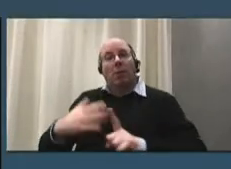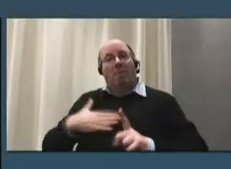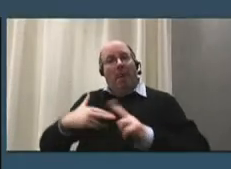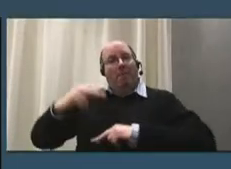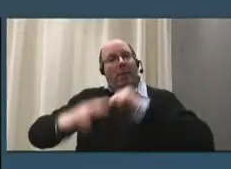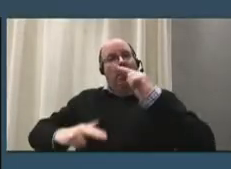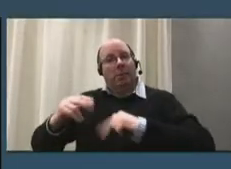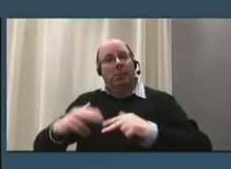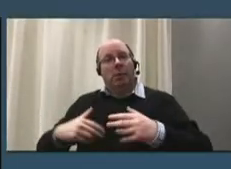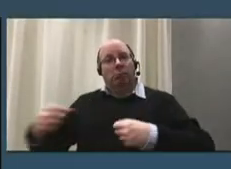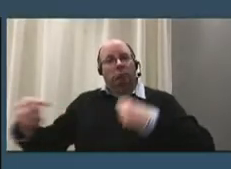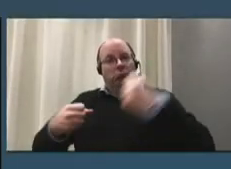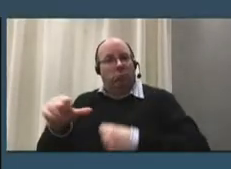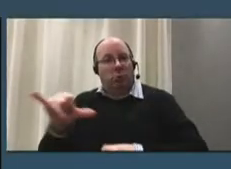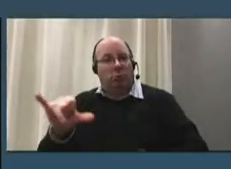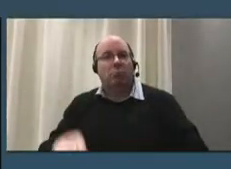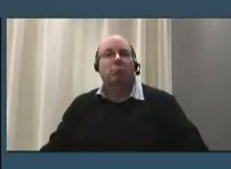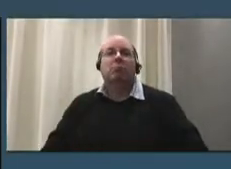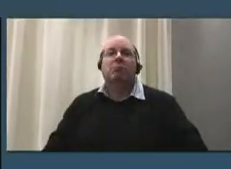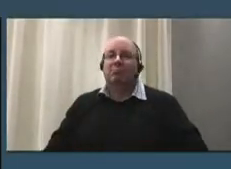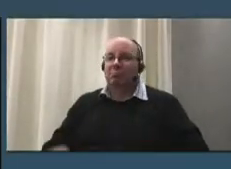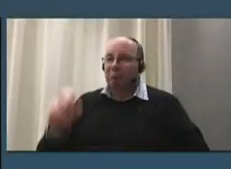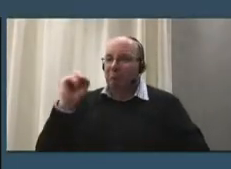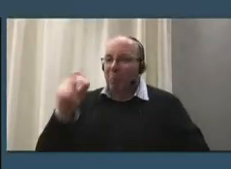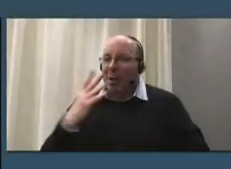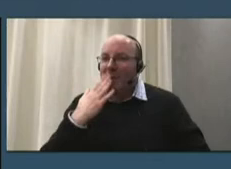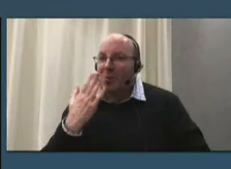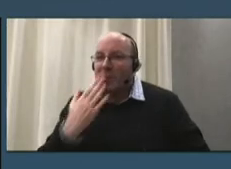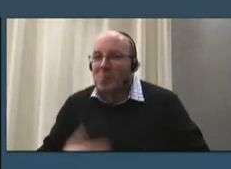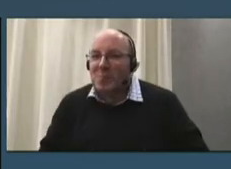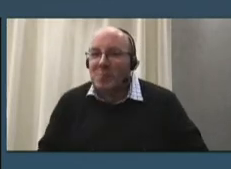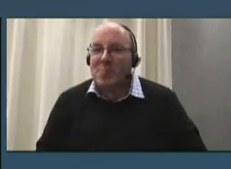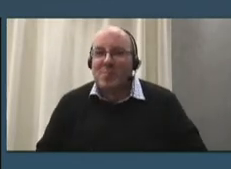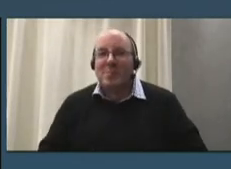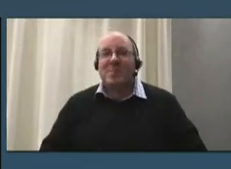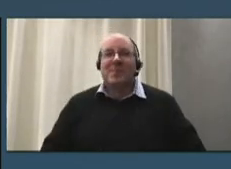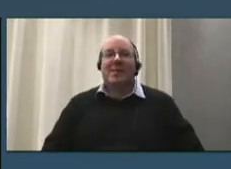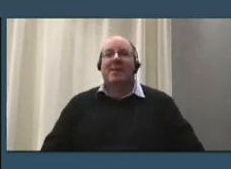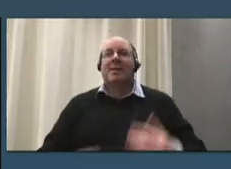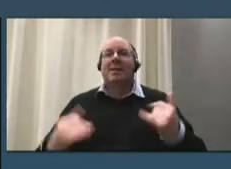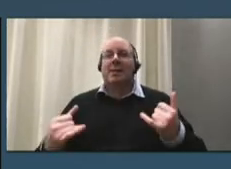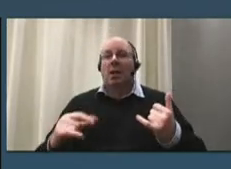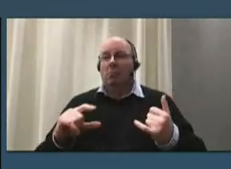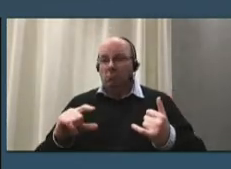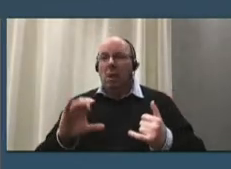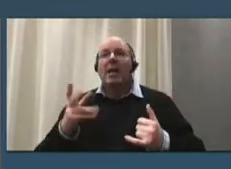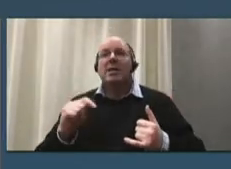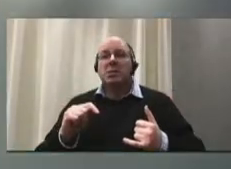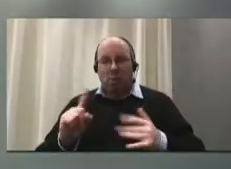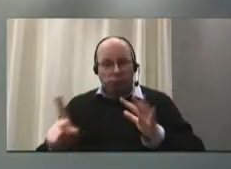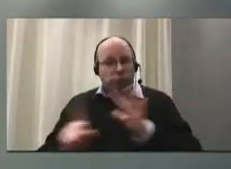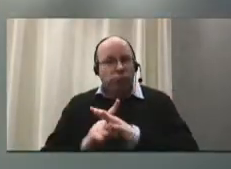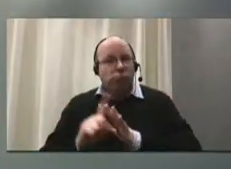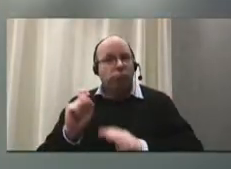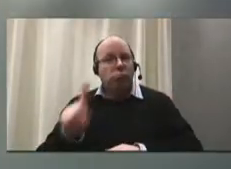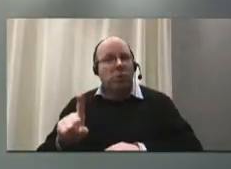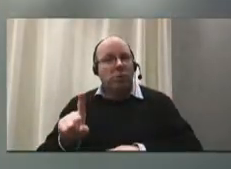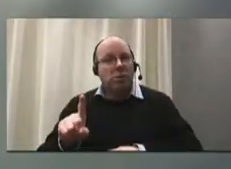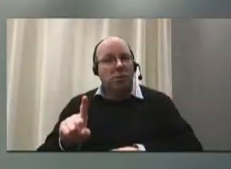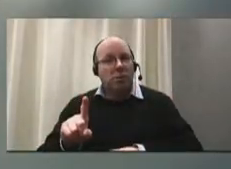Okay, thank you. One of the questions came up in the chat, and it relates to something